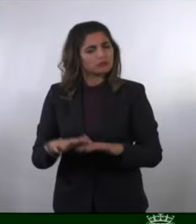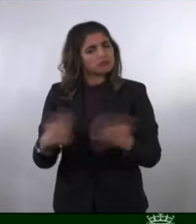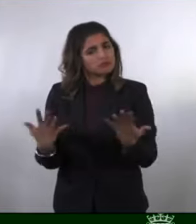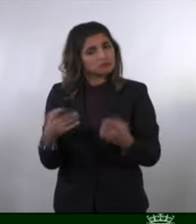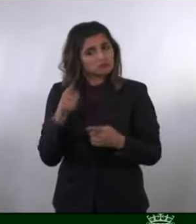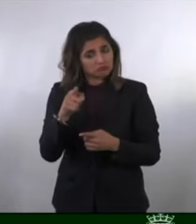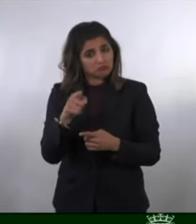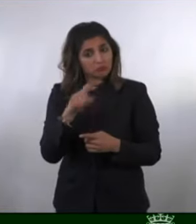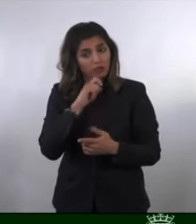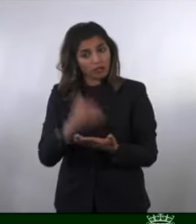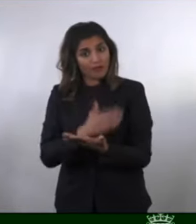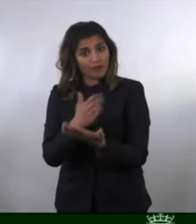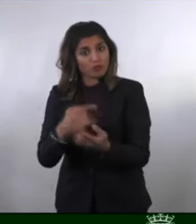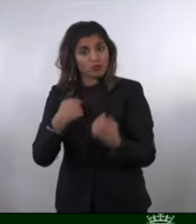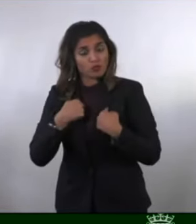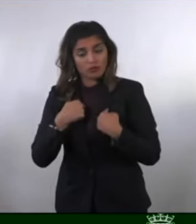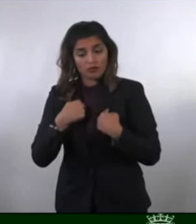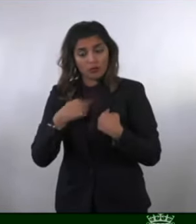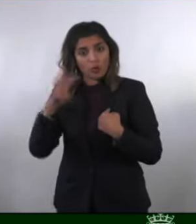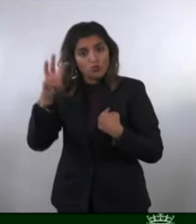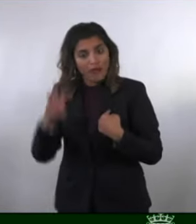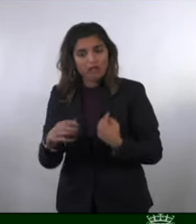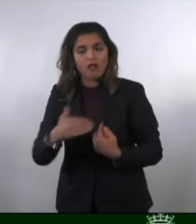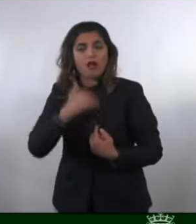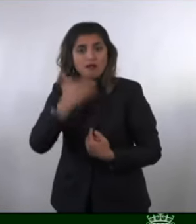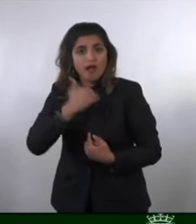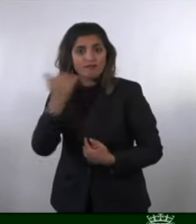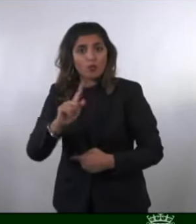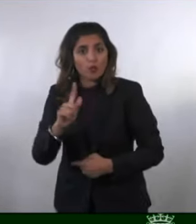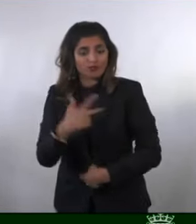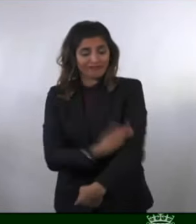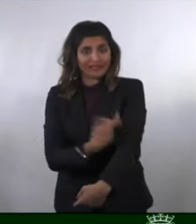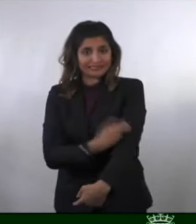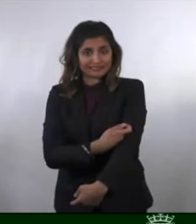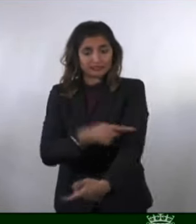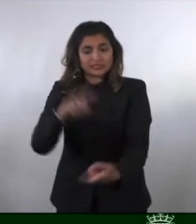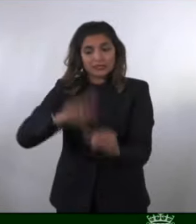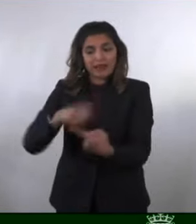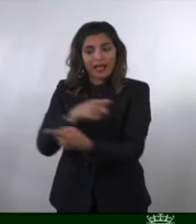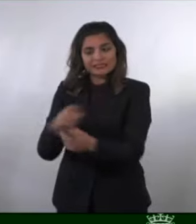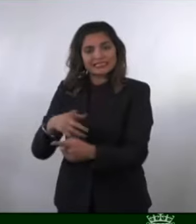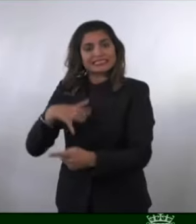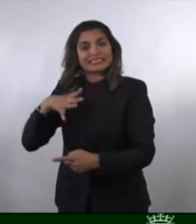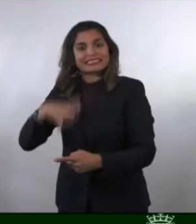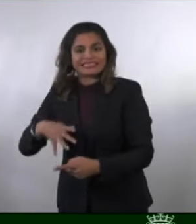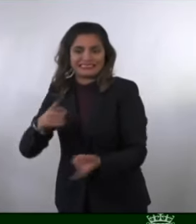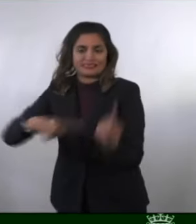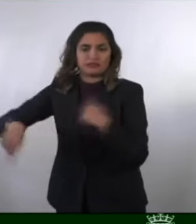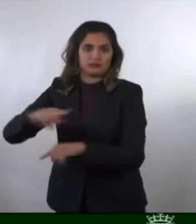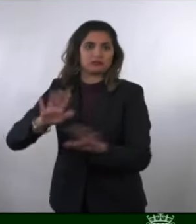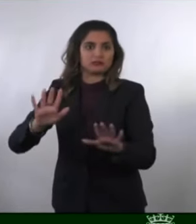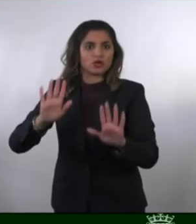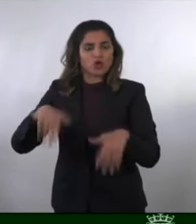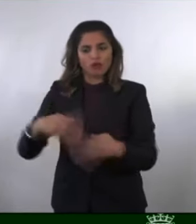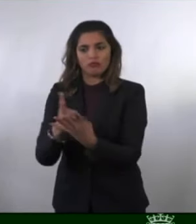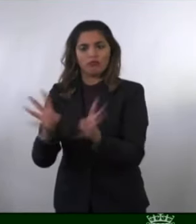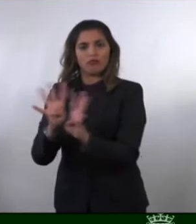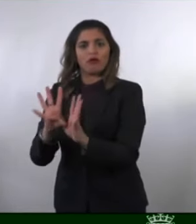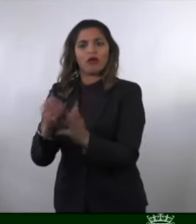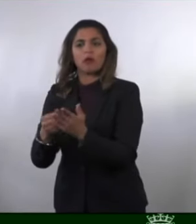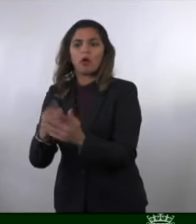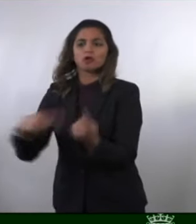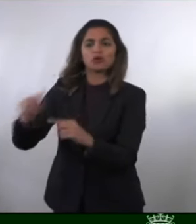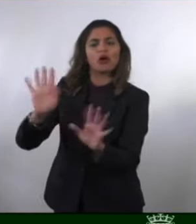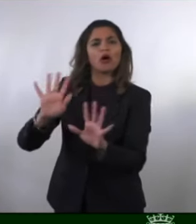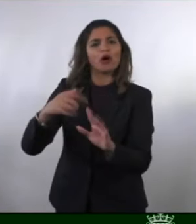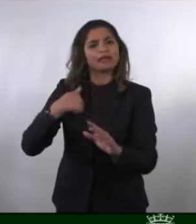a sufficient allocation of vaccines based on need and not per head of population? It's absolutely vital that